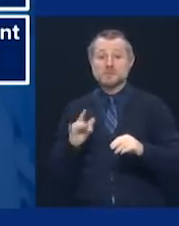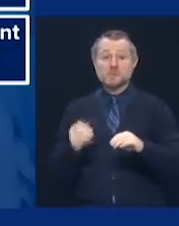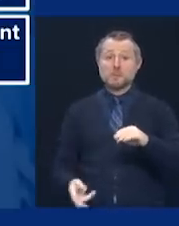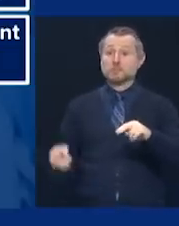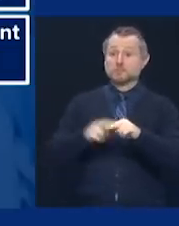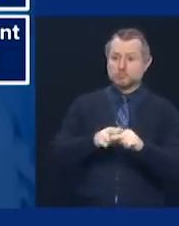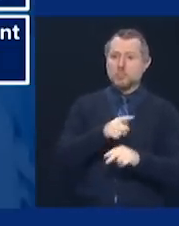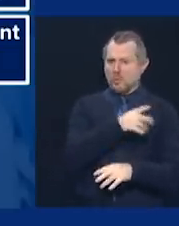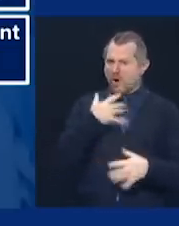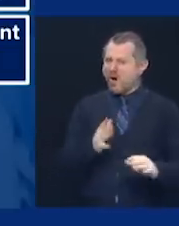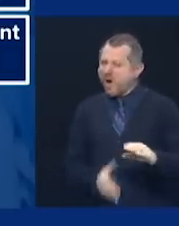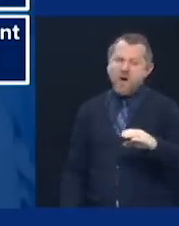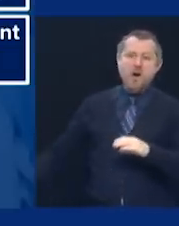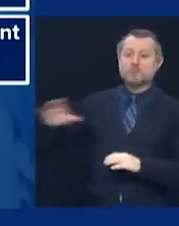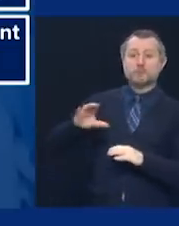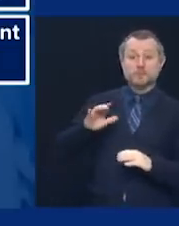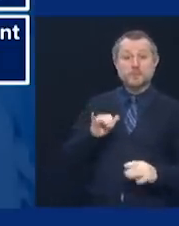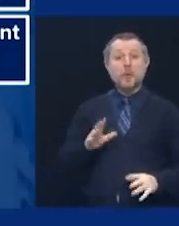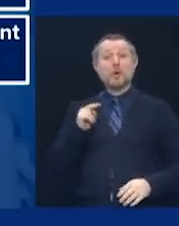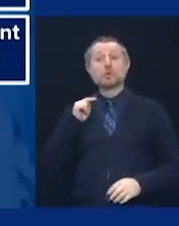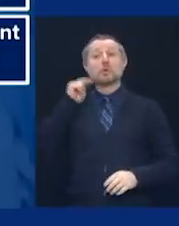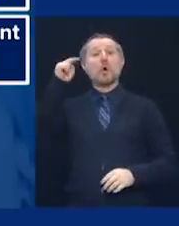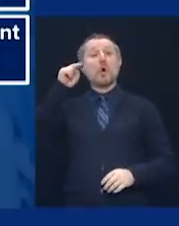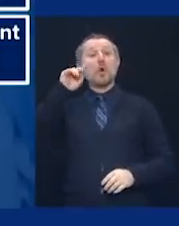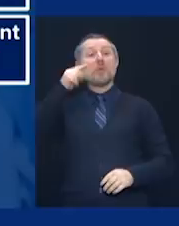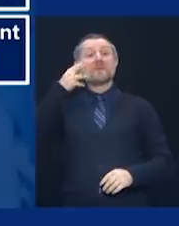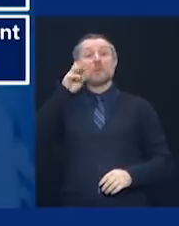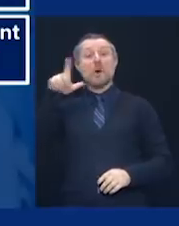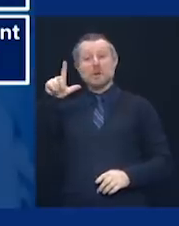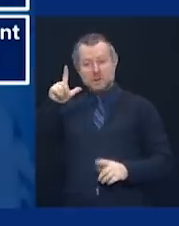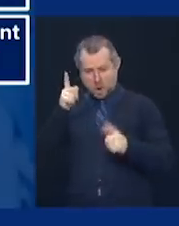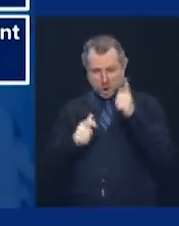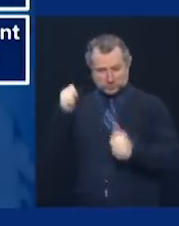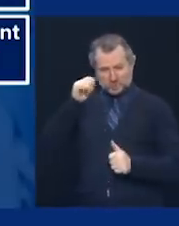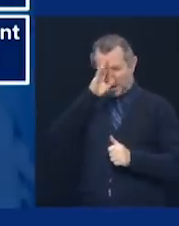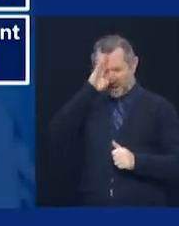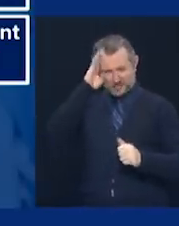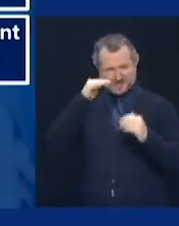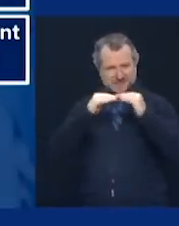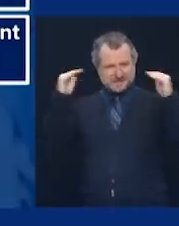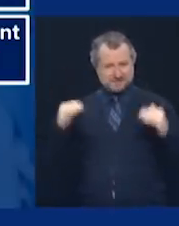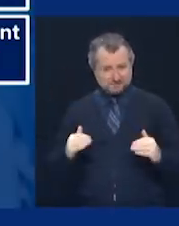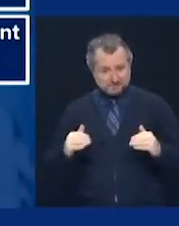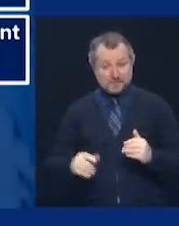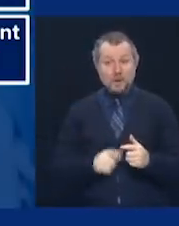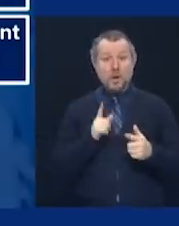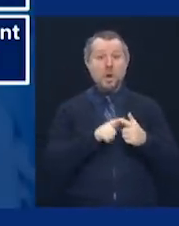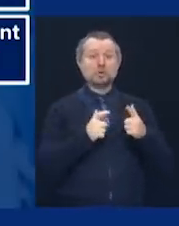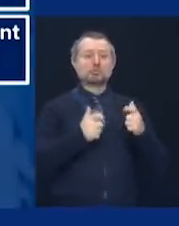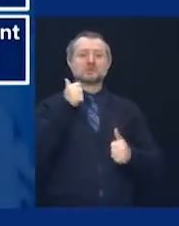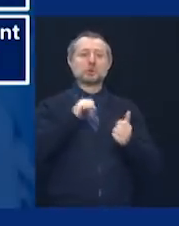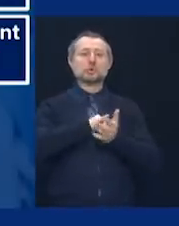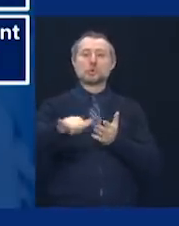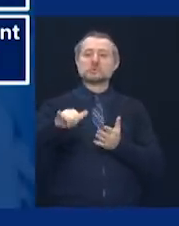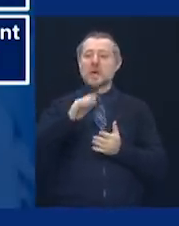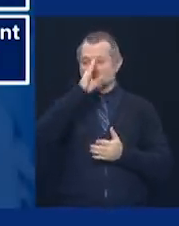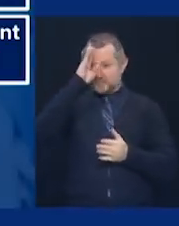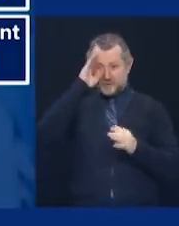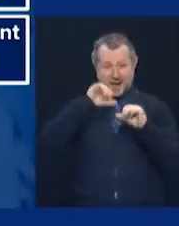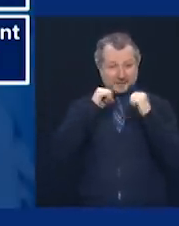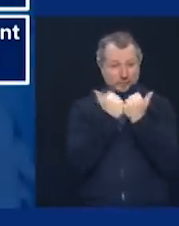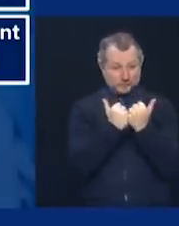Northwell, which is the largest hospital system, and Greater New York will back up, quote